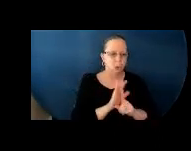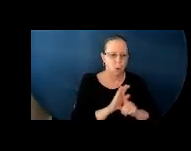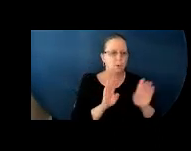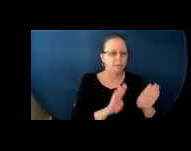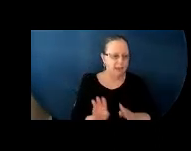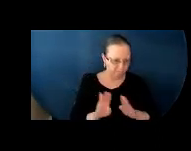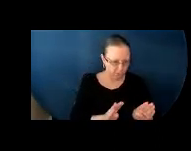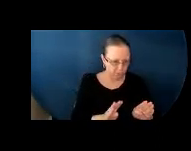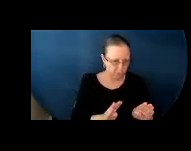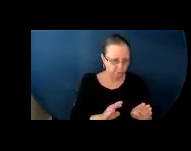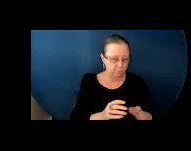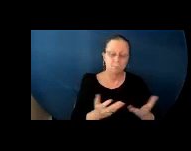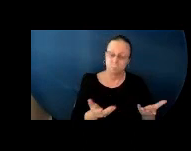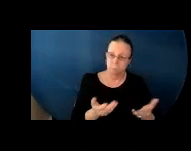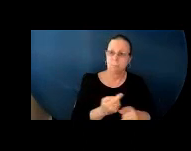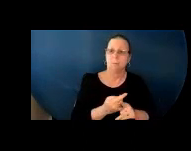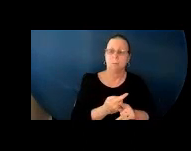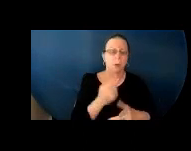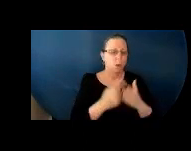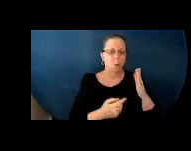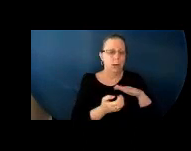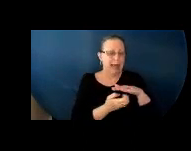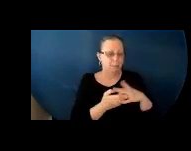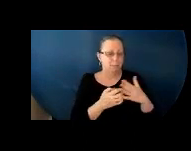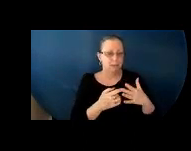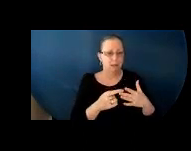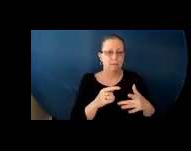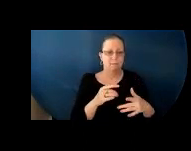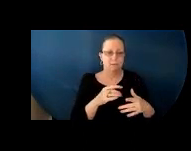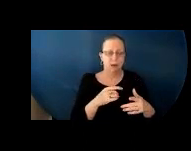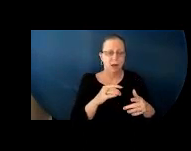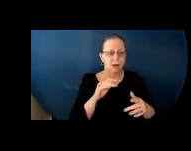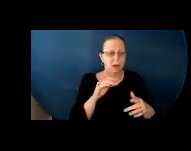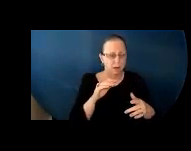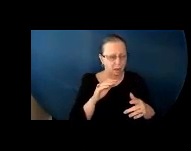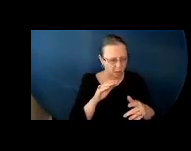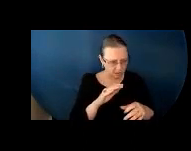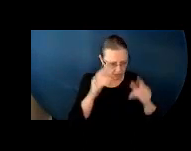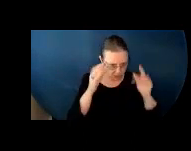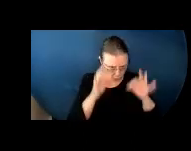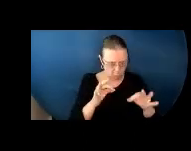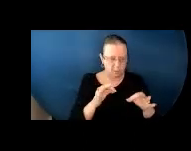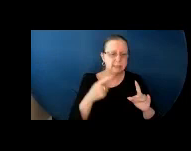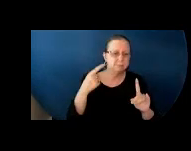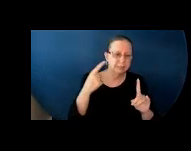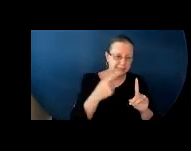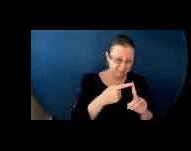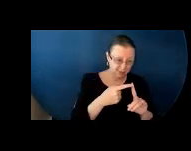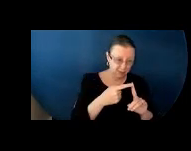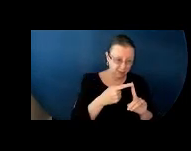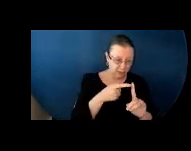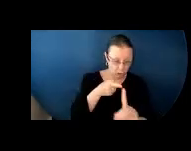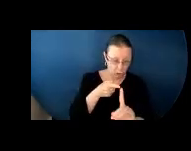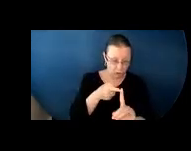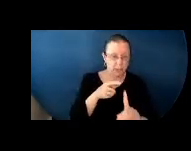And so what elements of I'm determined specifically target autonomy? Choice making